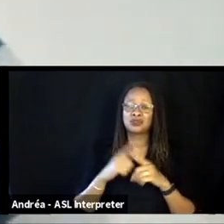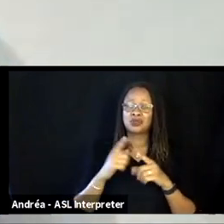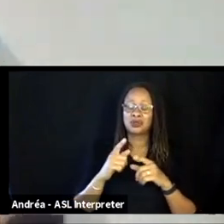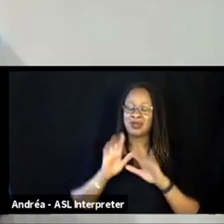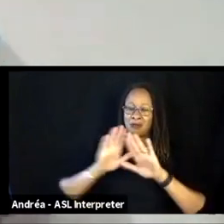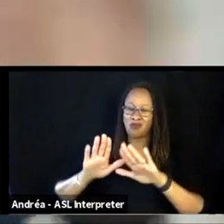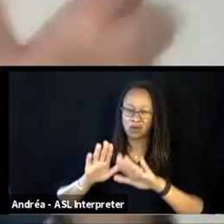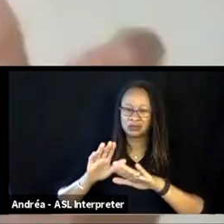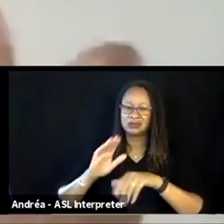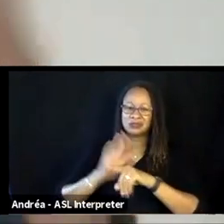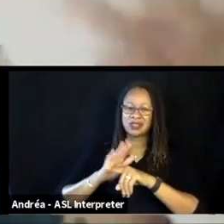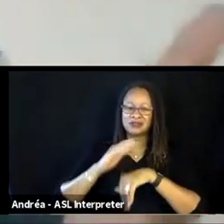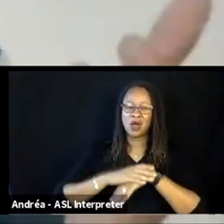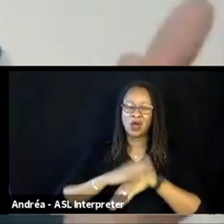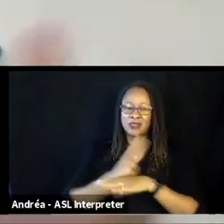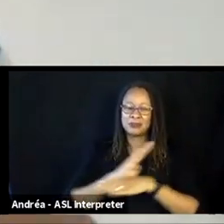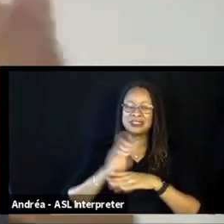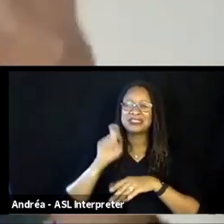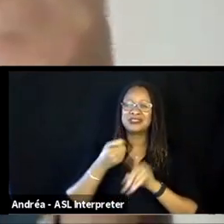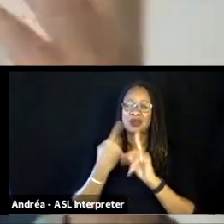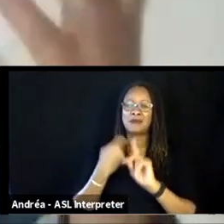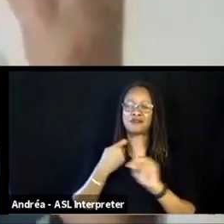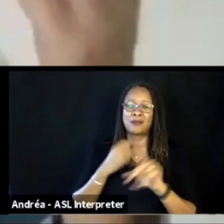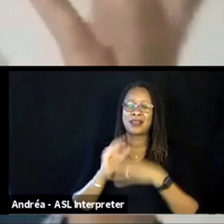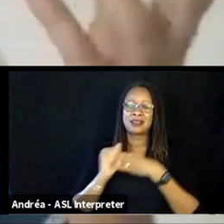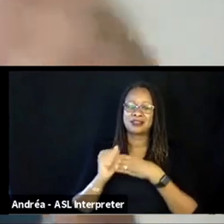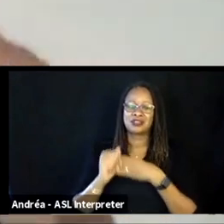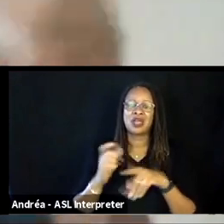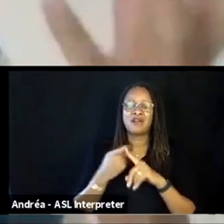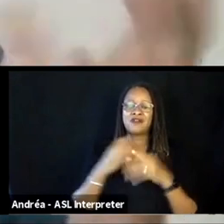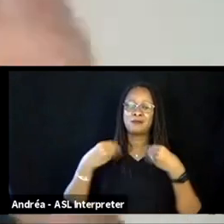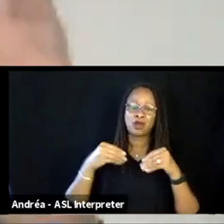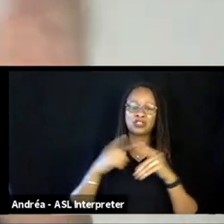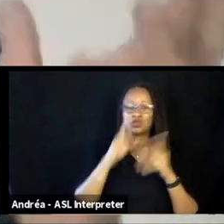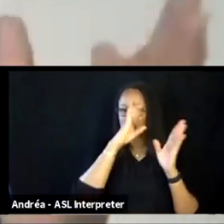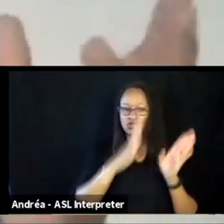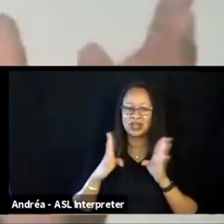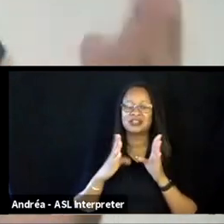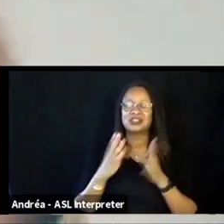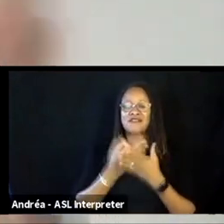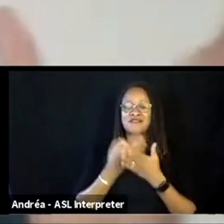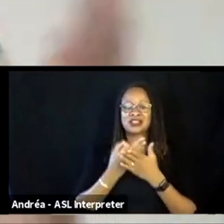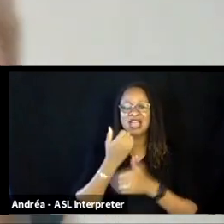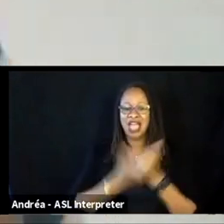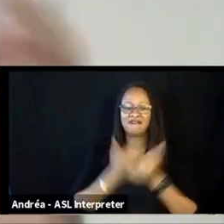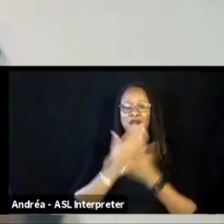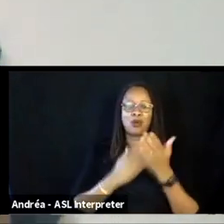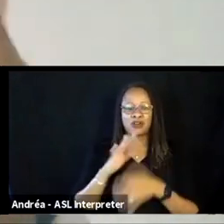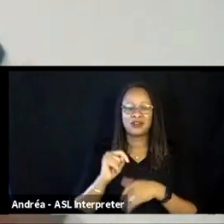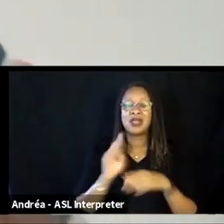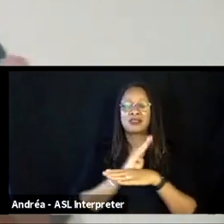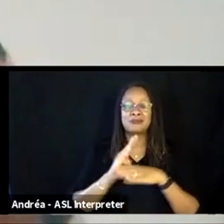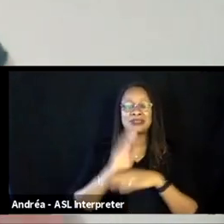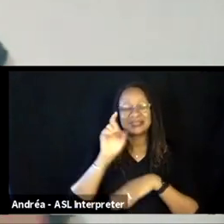so it's kind of got to come from the leadership, you know, from marketing, the strategy, finance, like every single part of the business